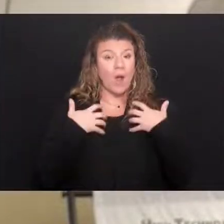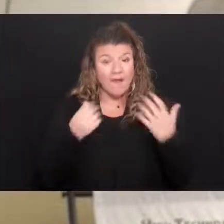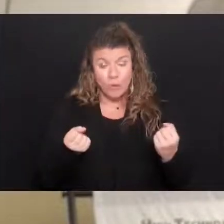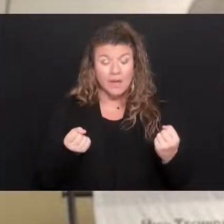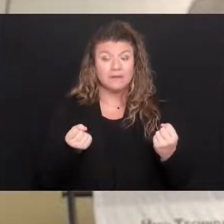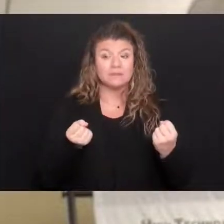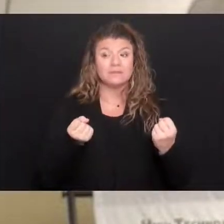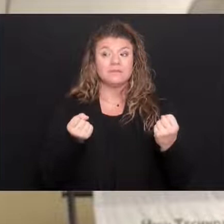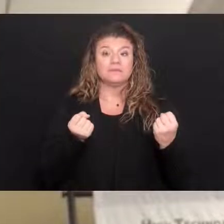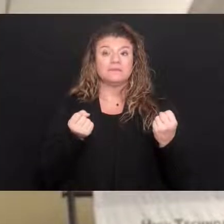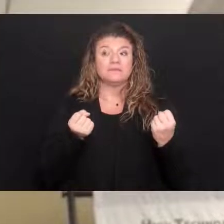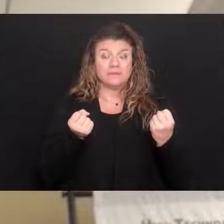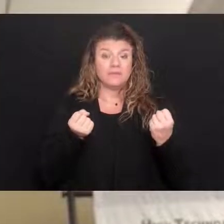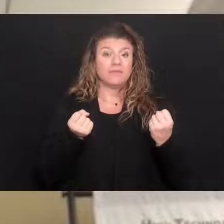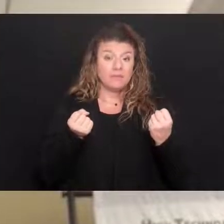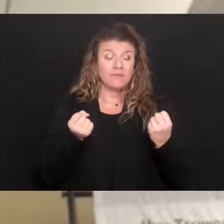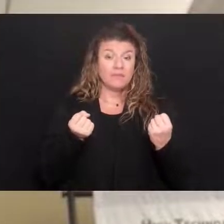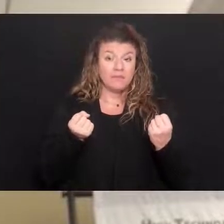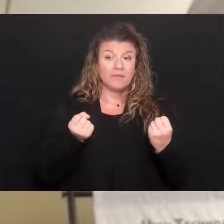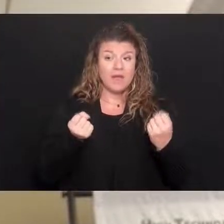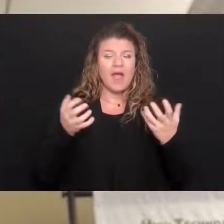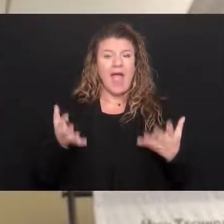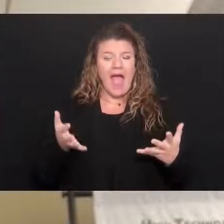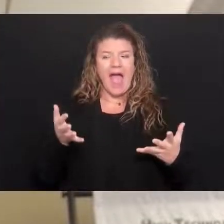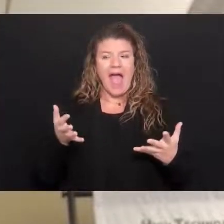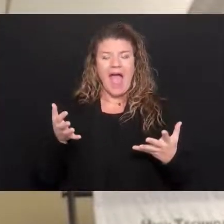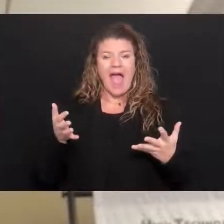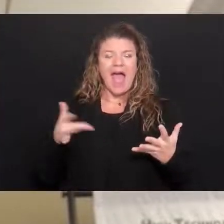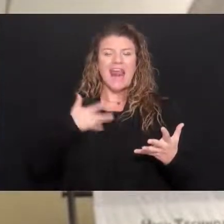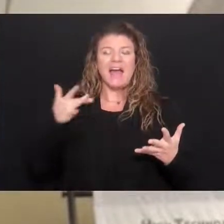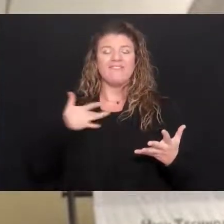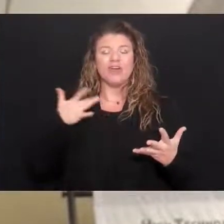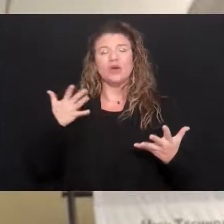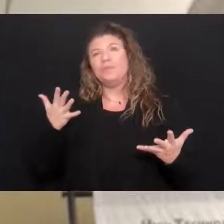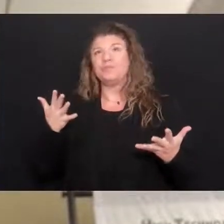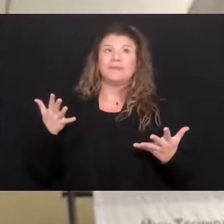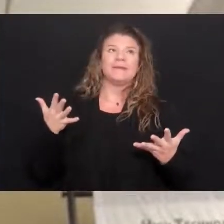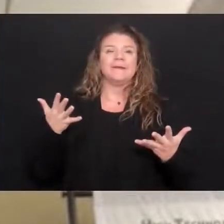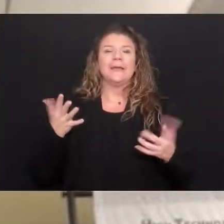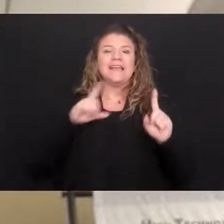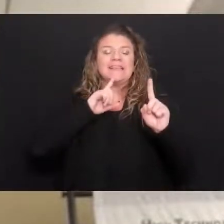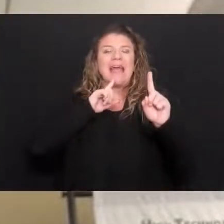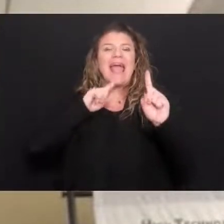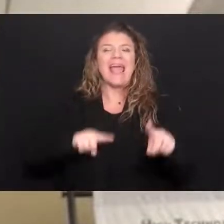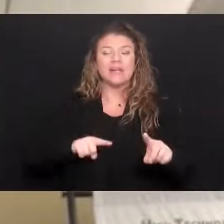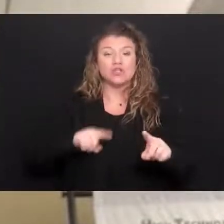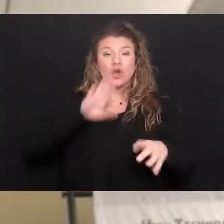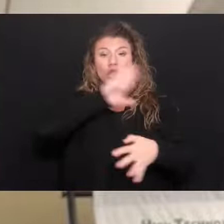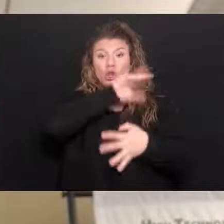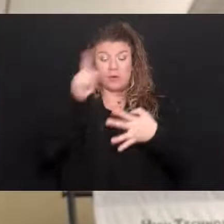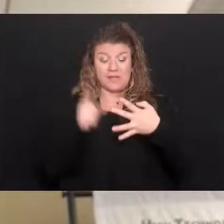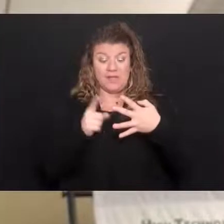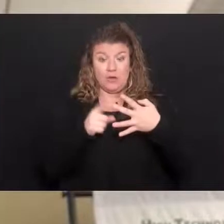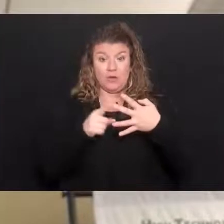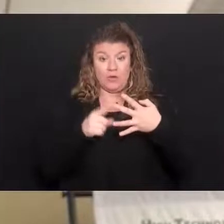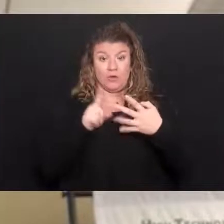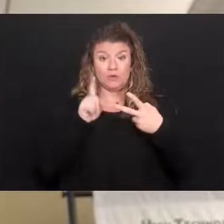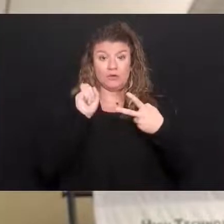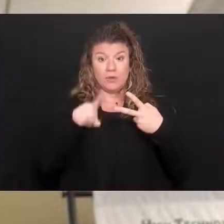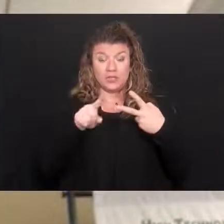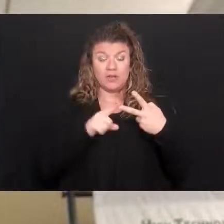recovering. And I think that to answer the last part of the question,